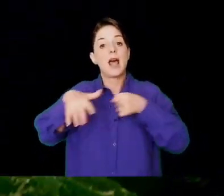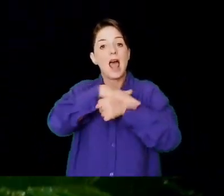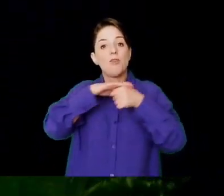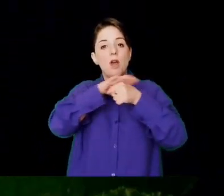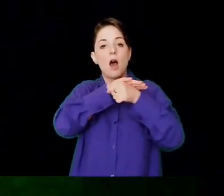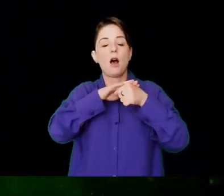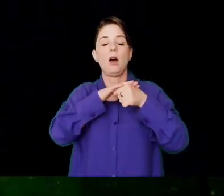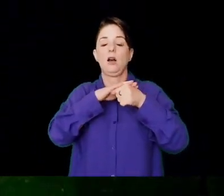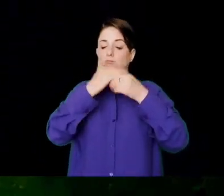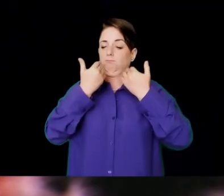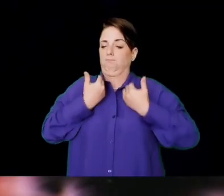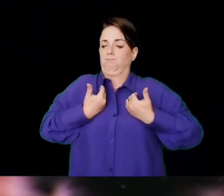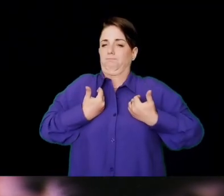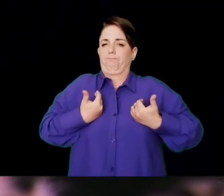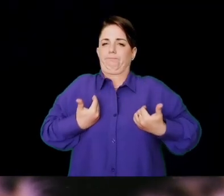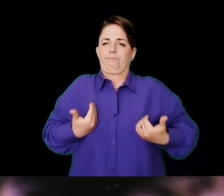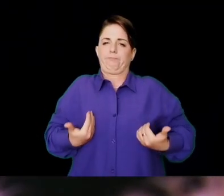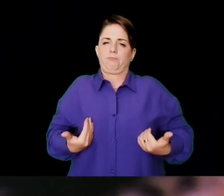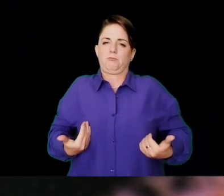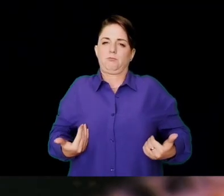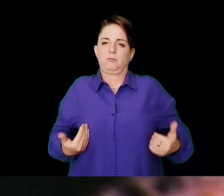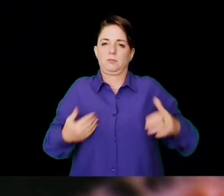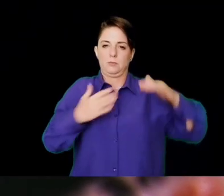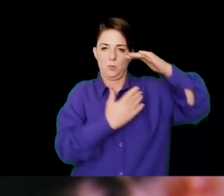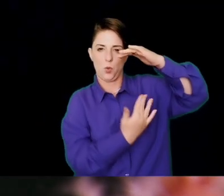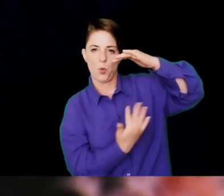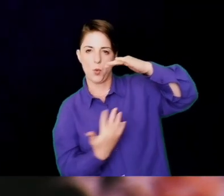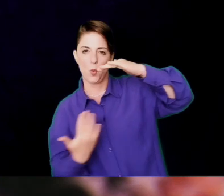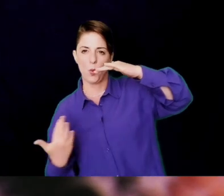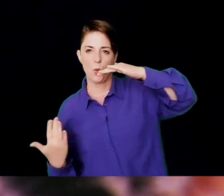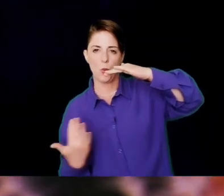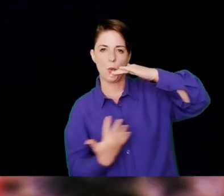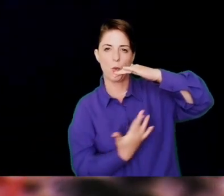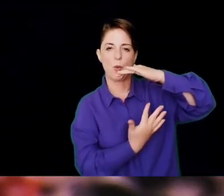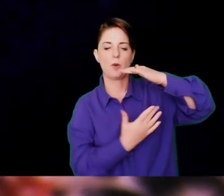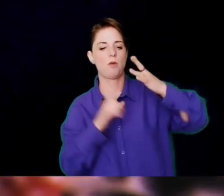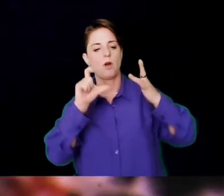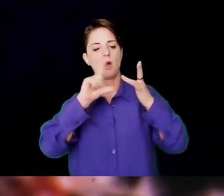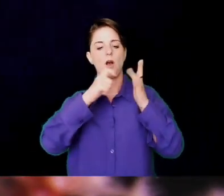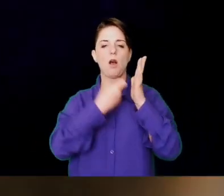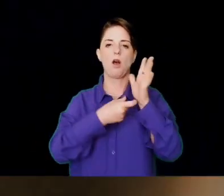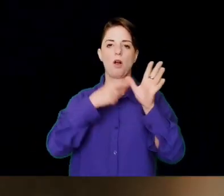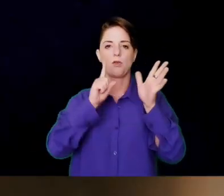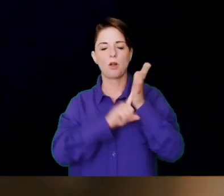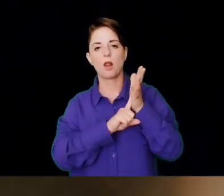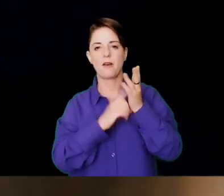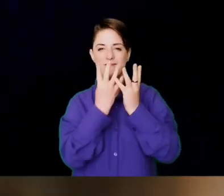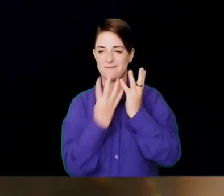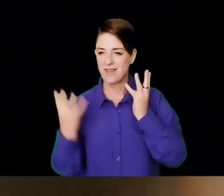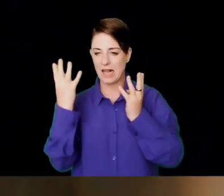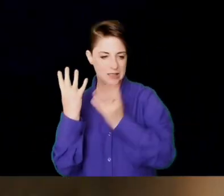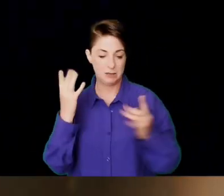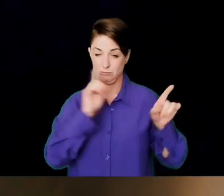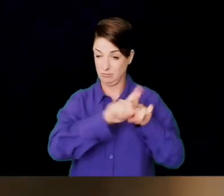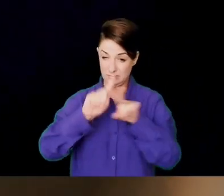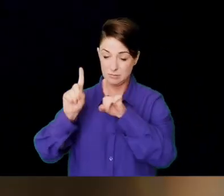This was an area with the richest bottom fauna in the country. They had Ross corals and sea fans and sunset